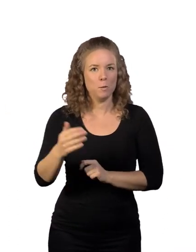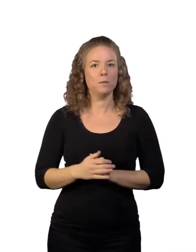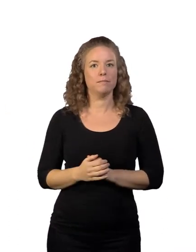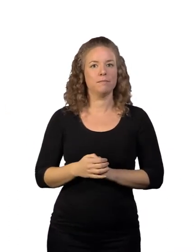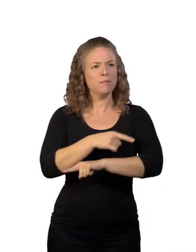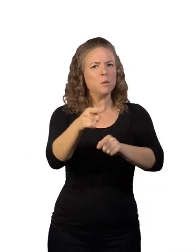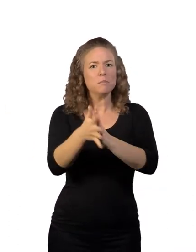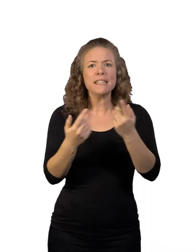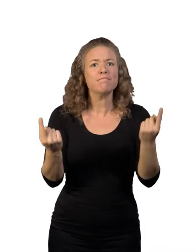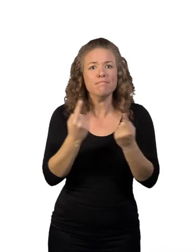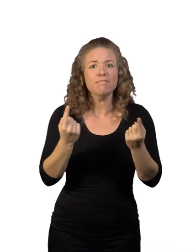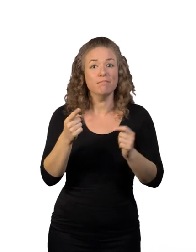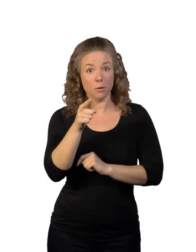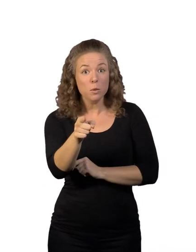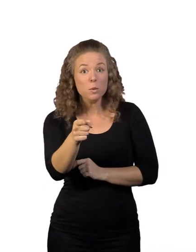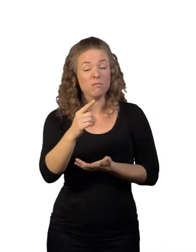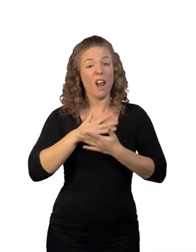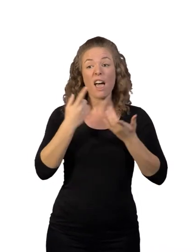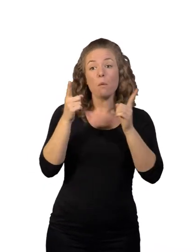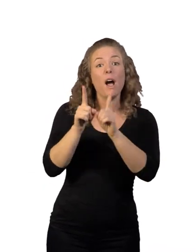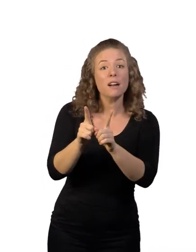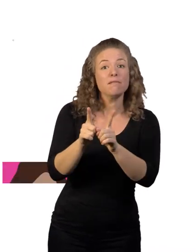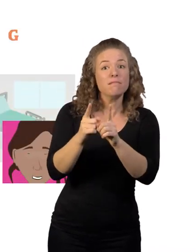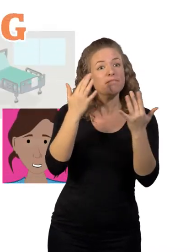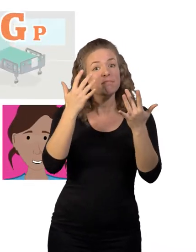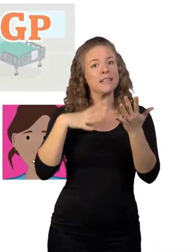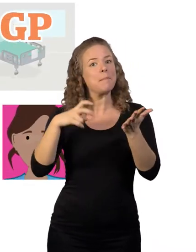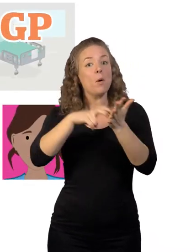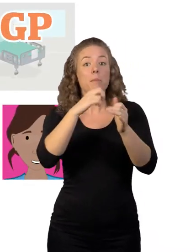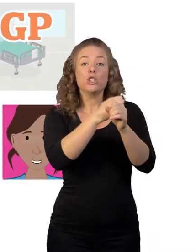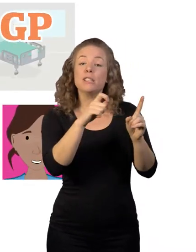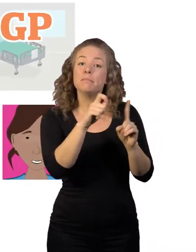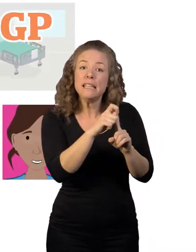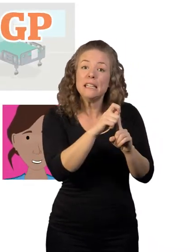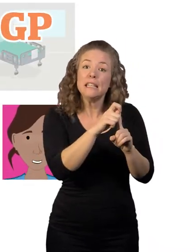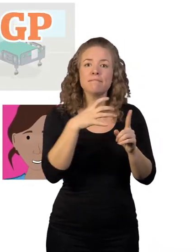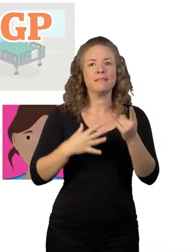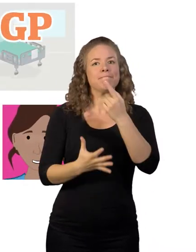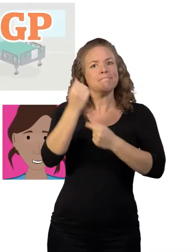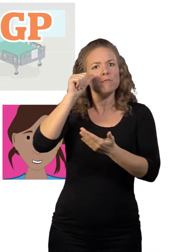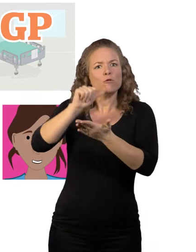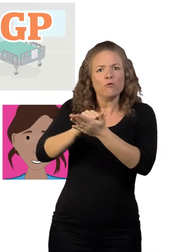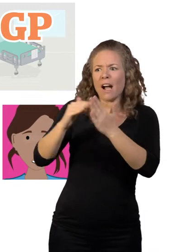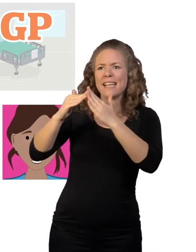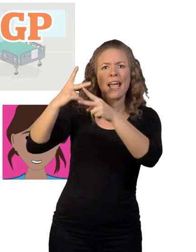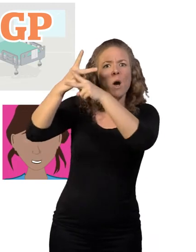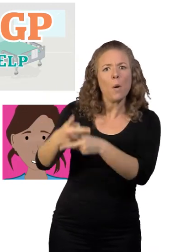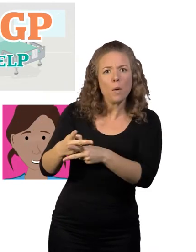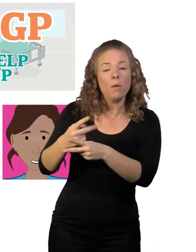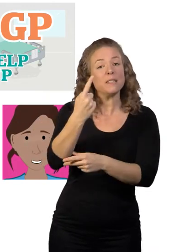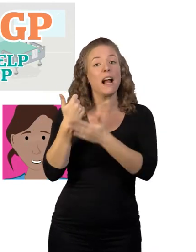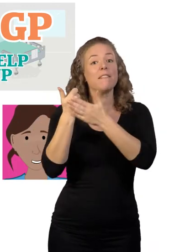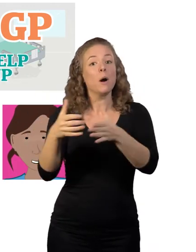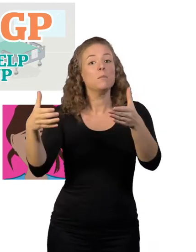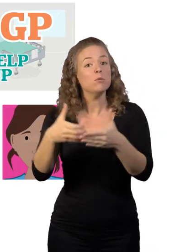you? We mean you if you or a loved one think you'll need an appointment with your GP, help to find the right care home or